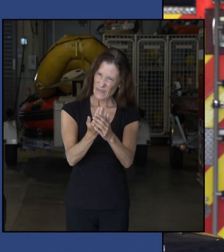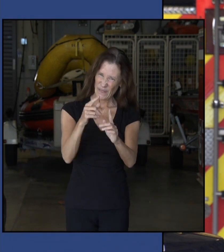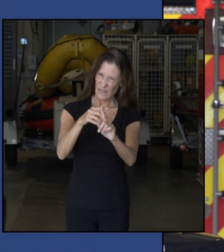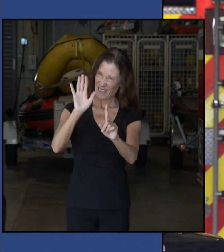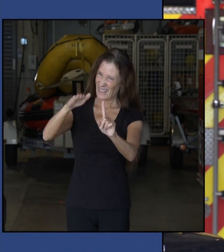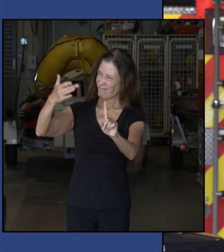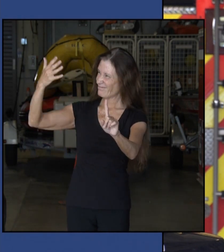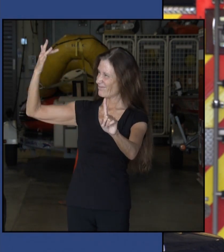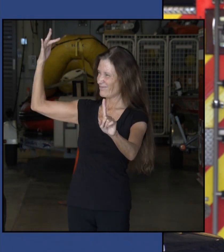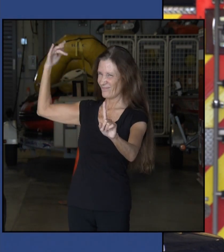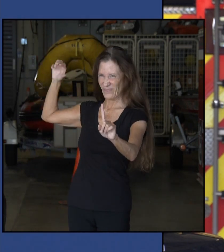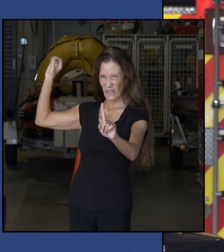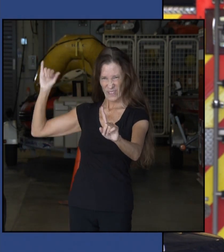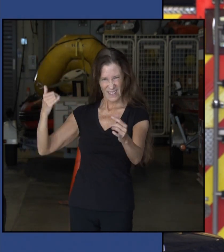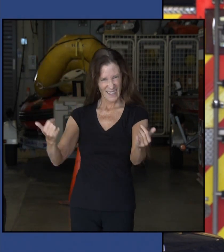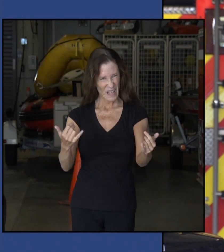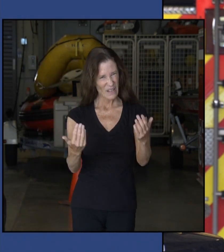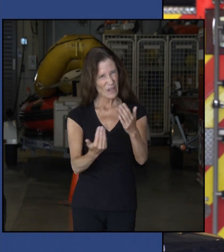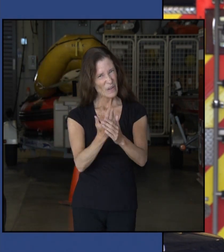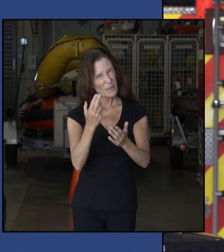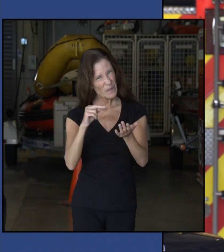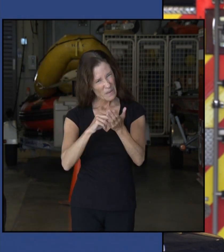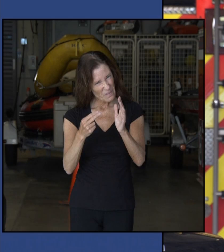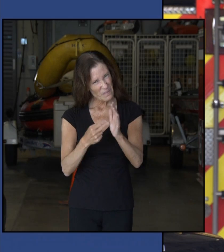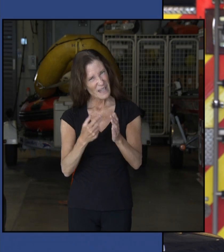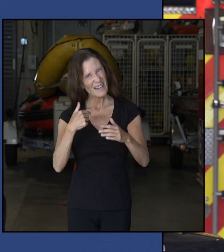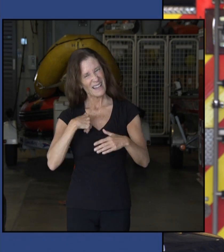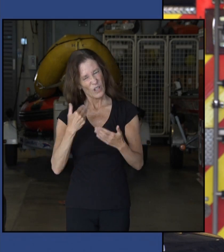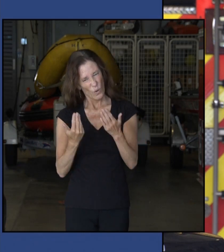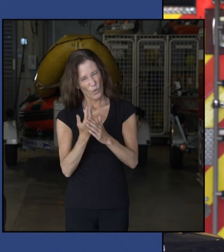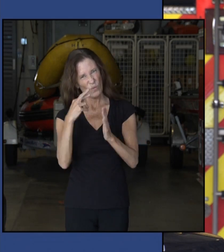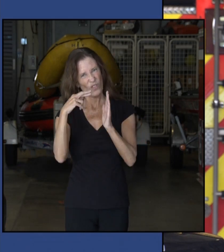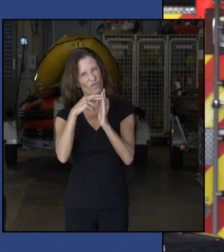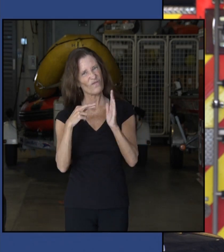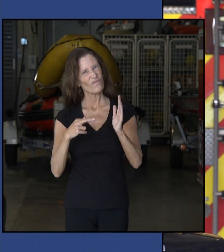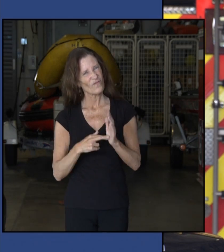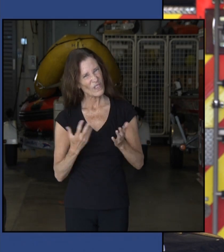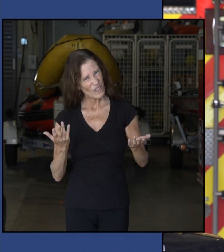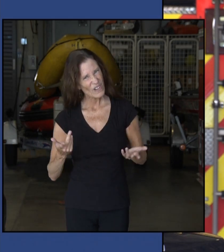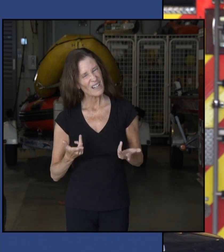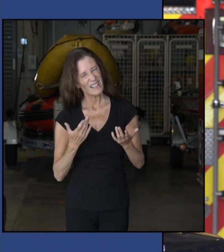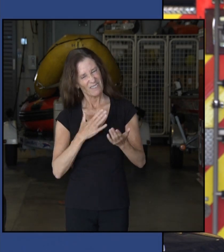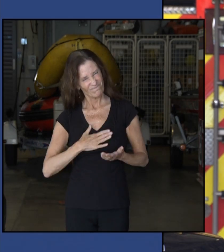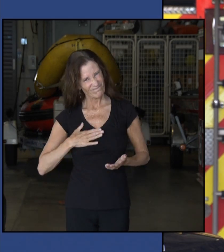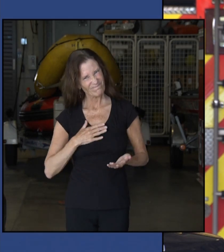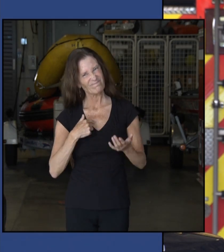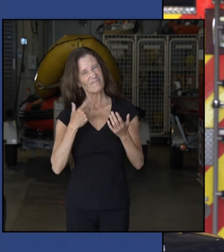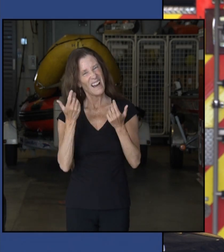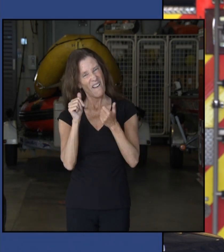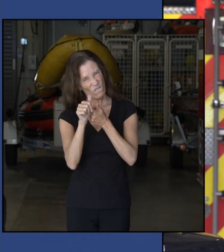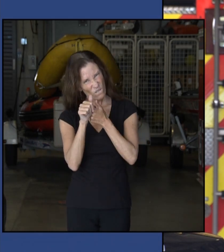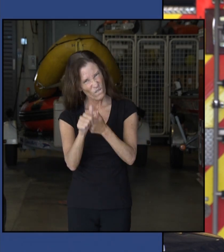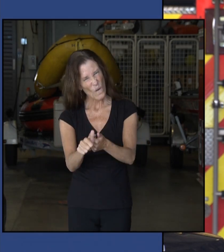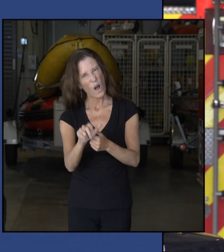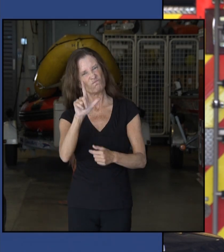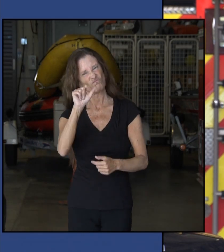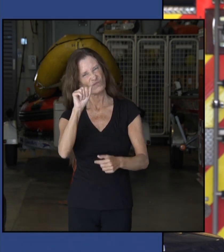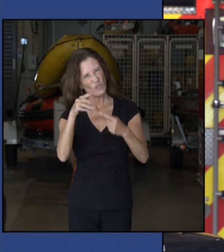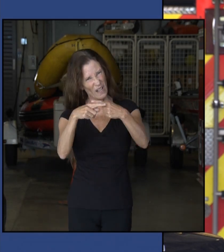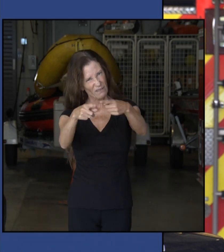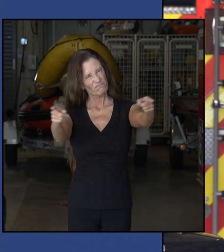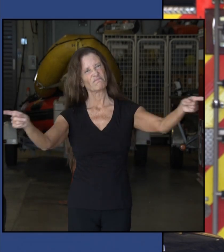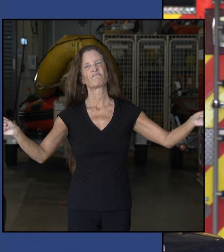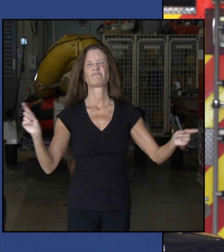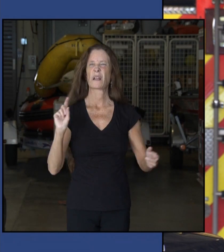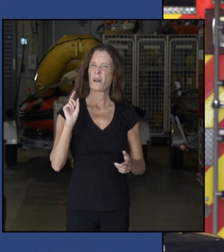new rules to live up to. So yes, we will continue to enforce those rules to the extent we can. But again, what I've always been